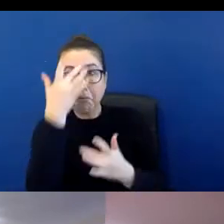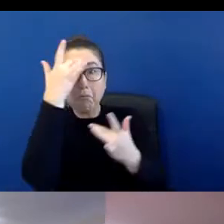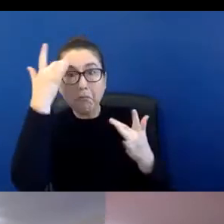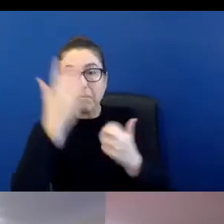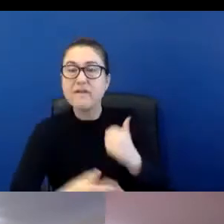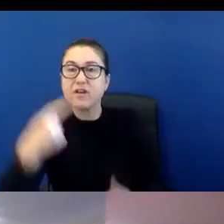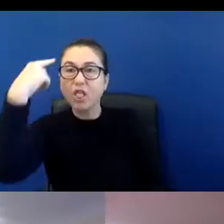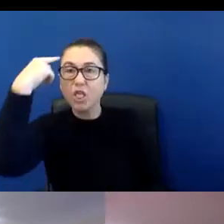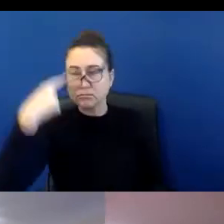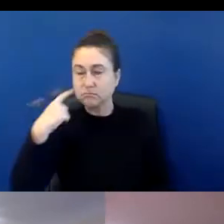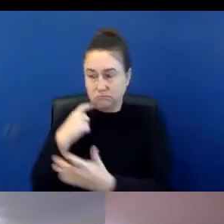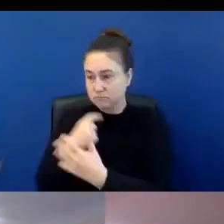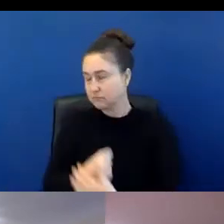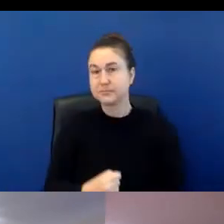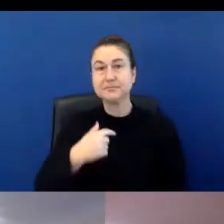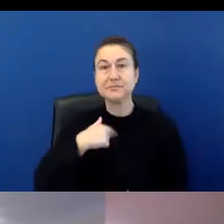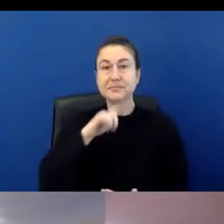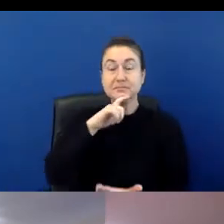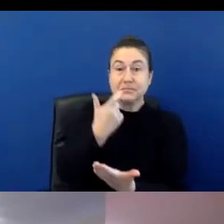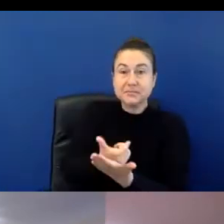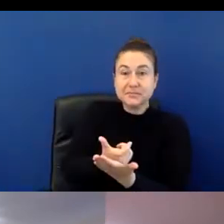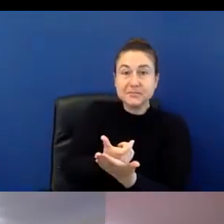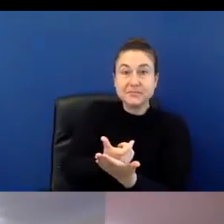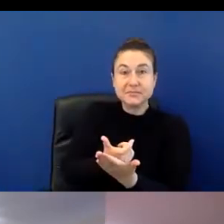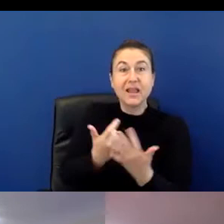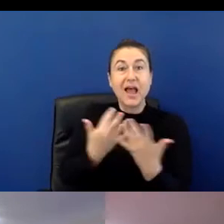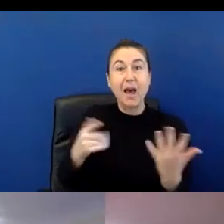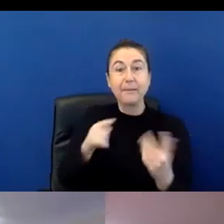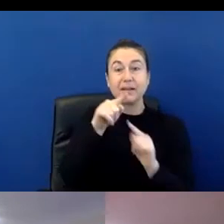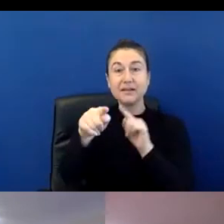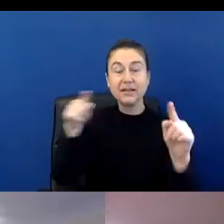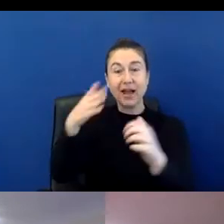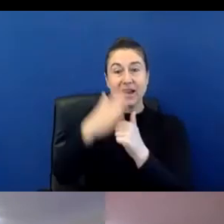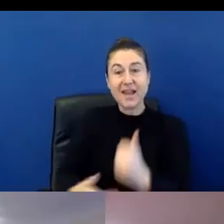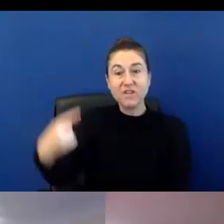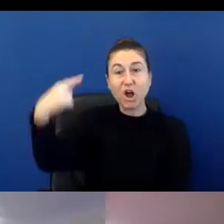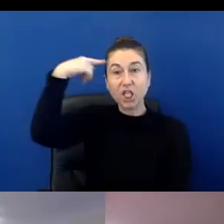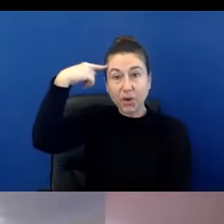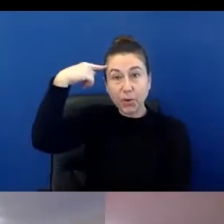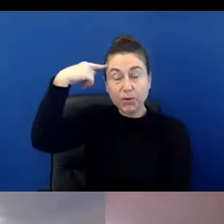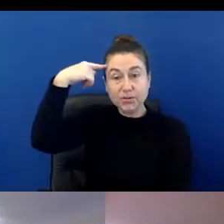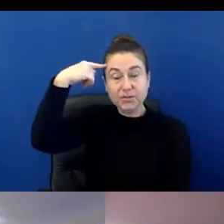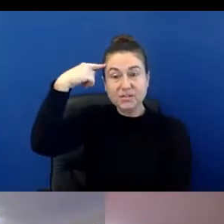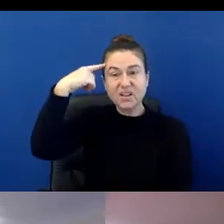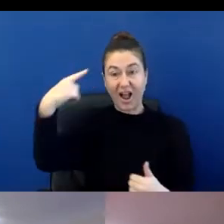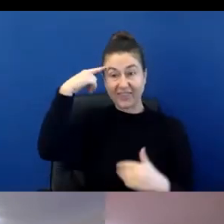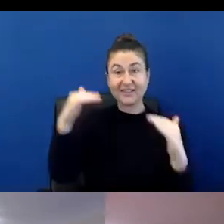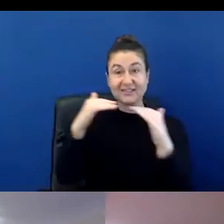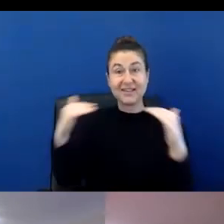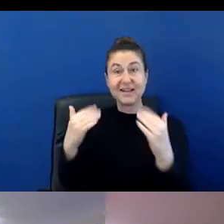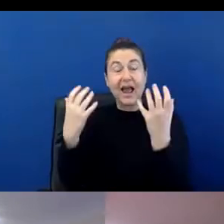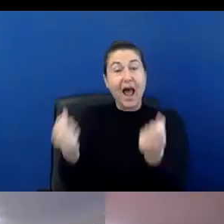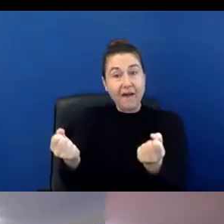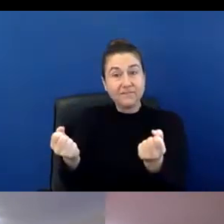It's gobsmacking to me how many providers just haven't considered this. So I think just having the standard and just making